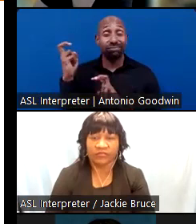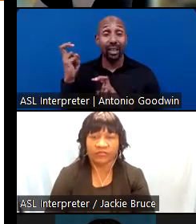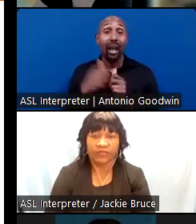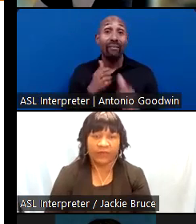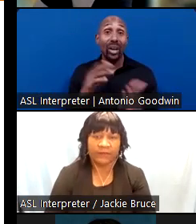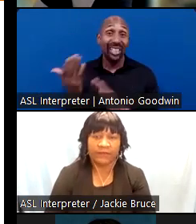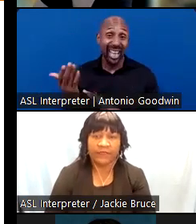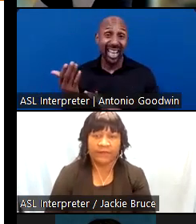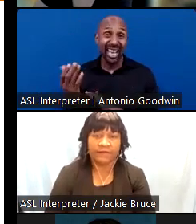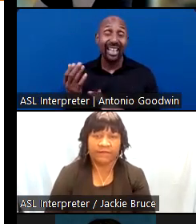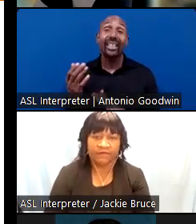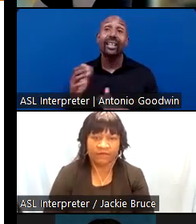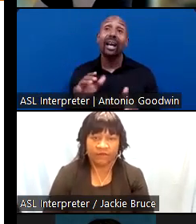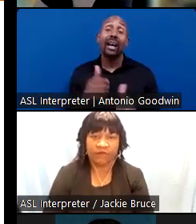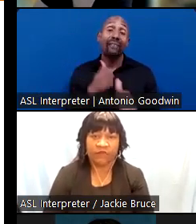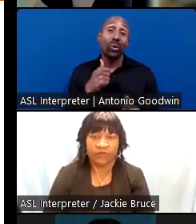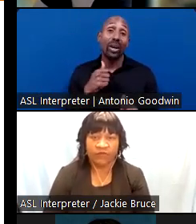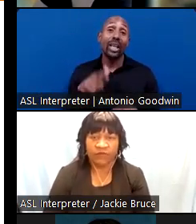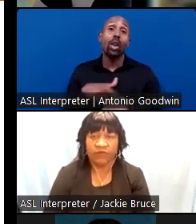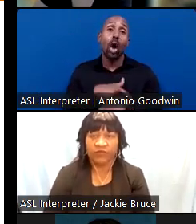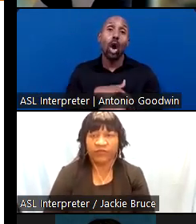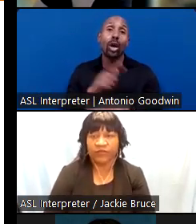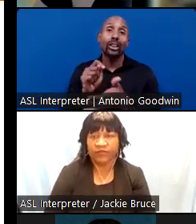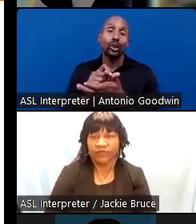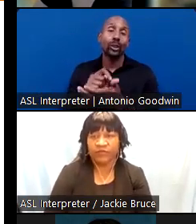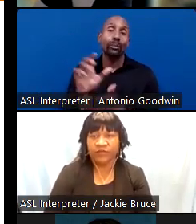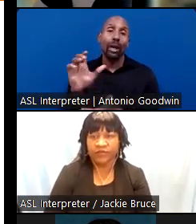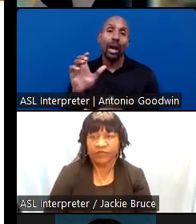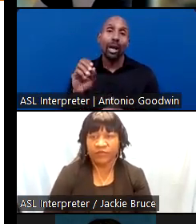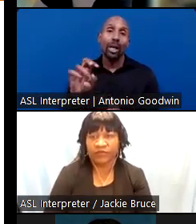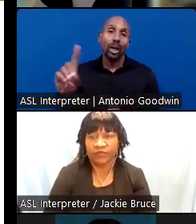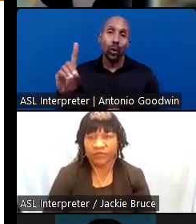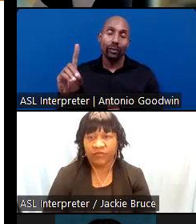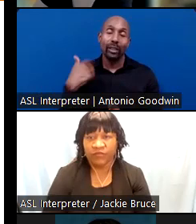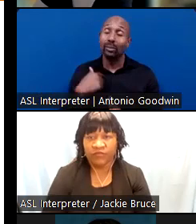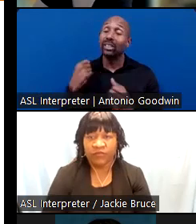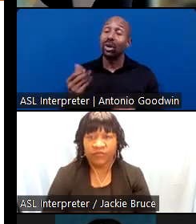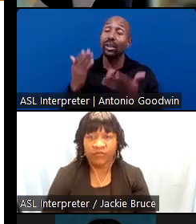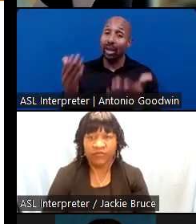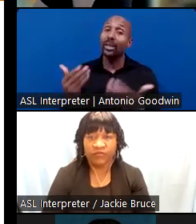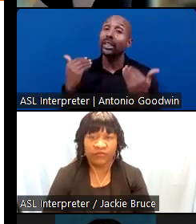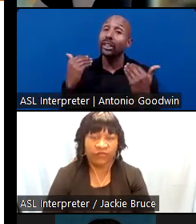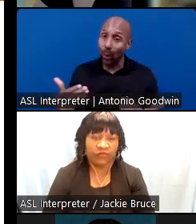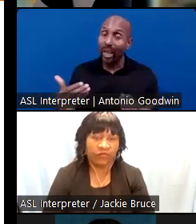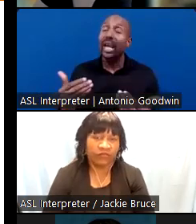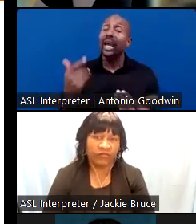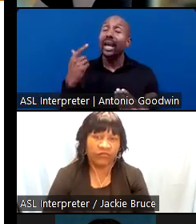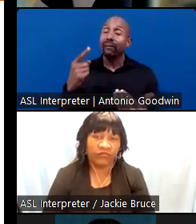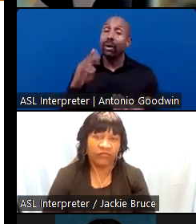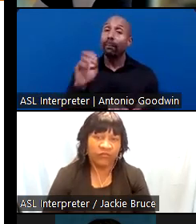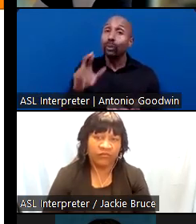hospitalized, and long COVID. So that is why we highly recommend them for folks who get vaccinated.